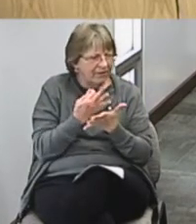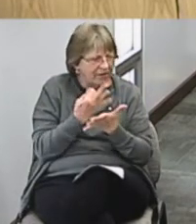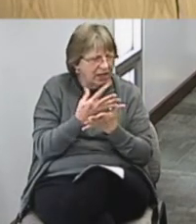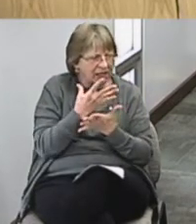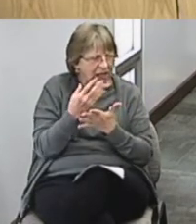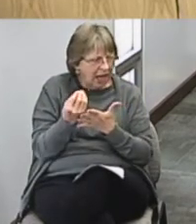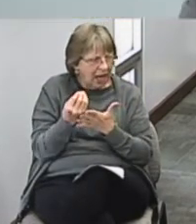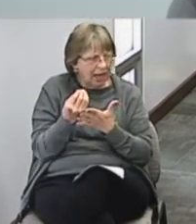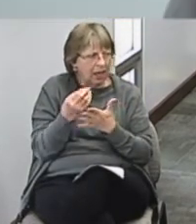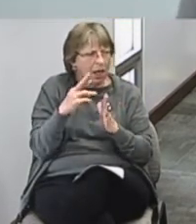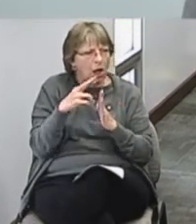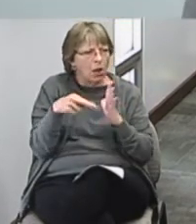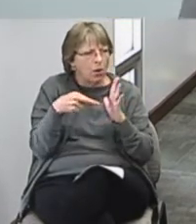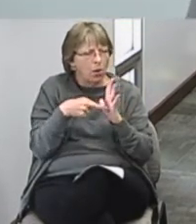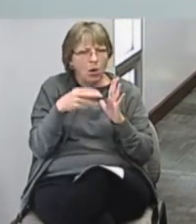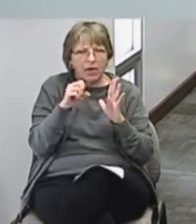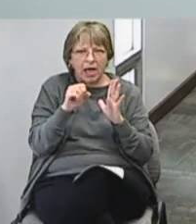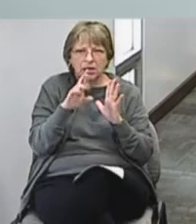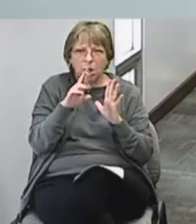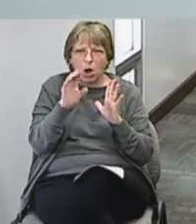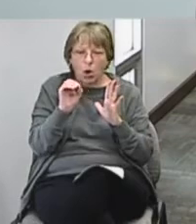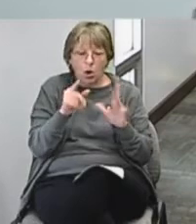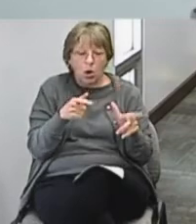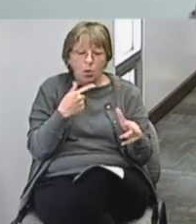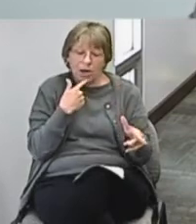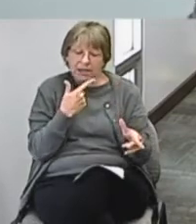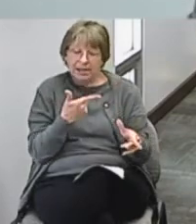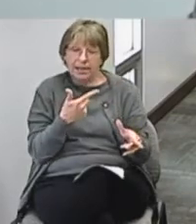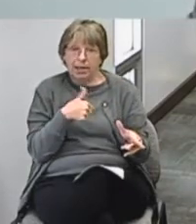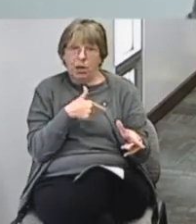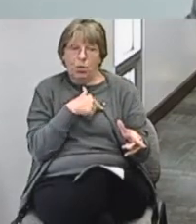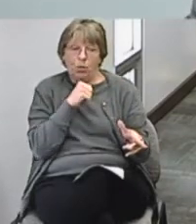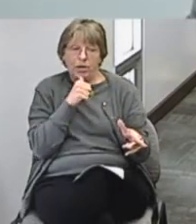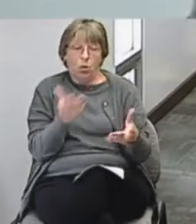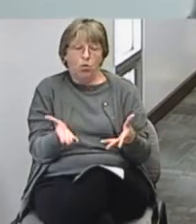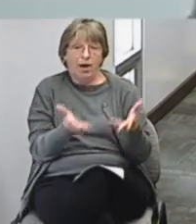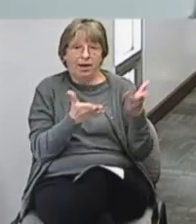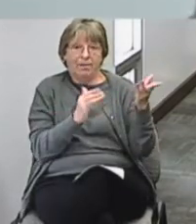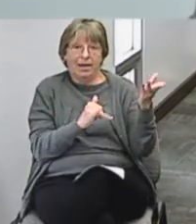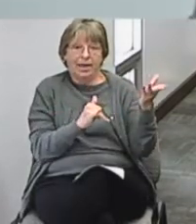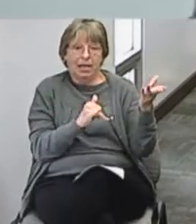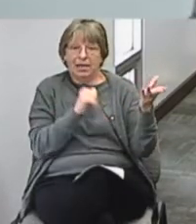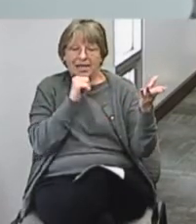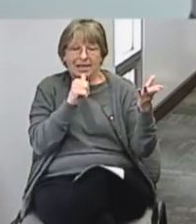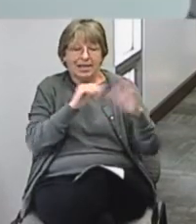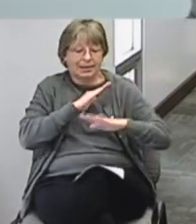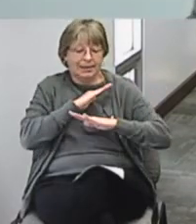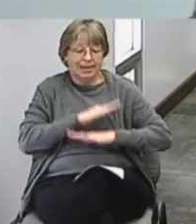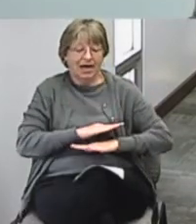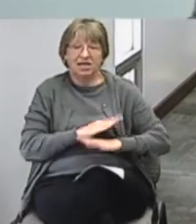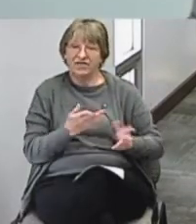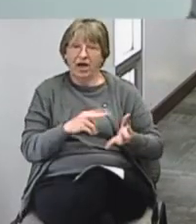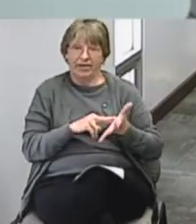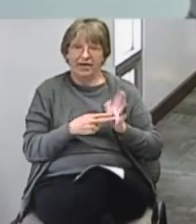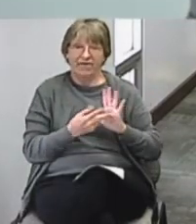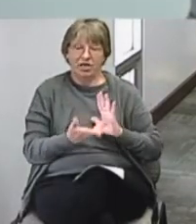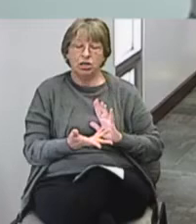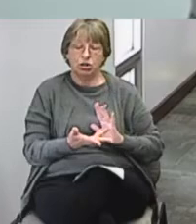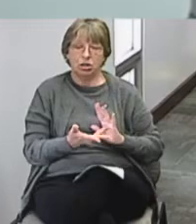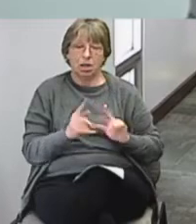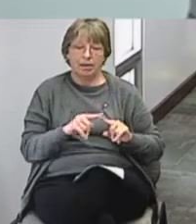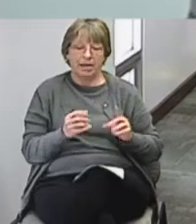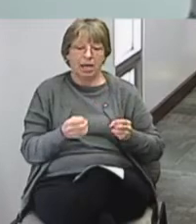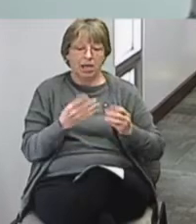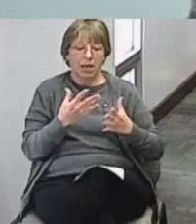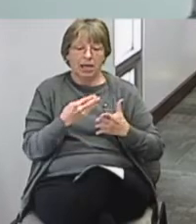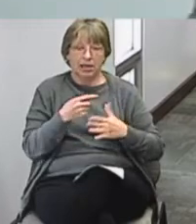program. Well, in the memo, it says we don't recommend that because it doesn't meet the definition. But a lot of times those